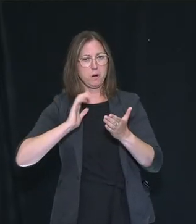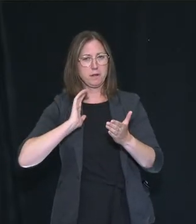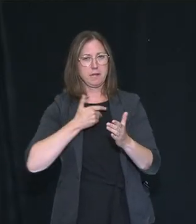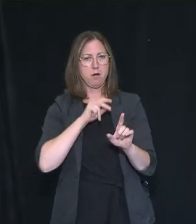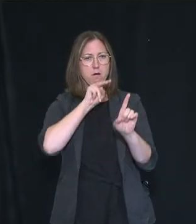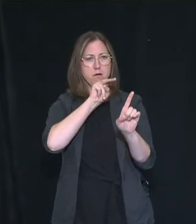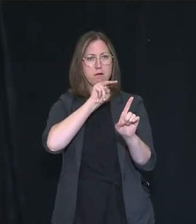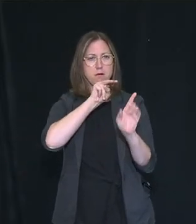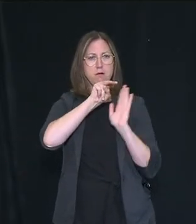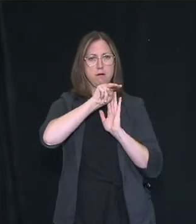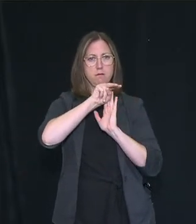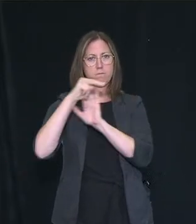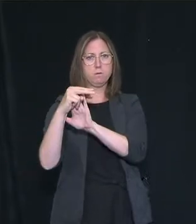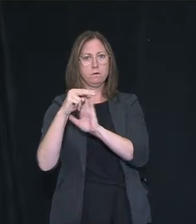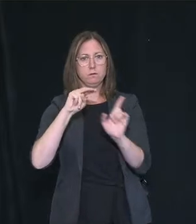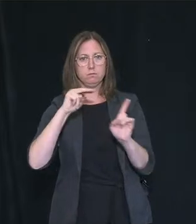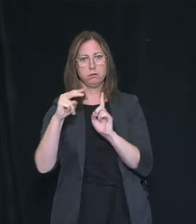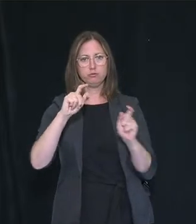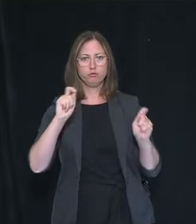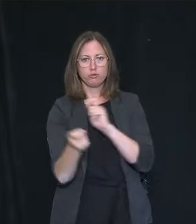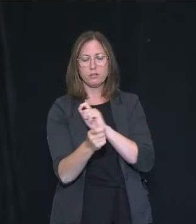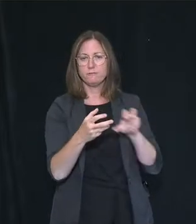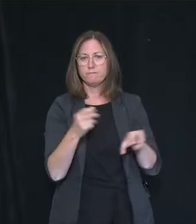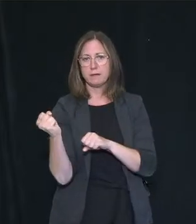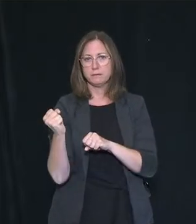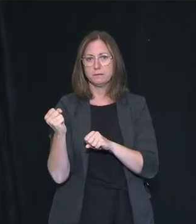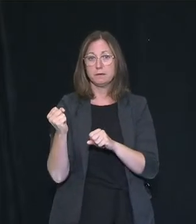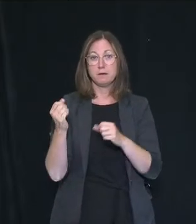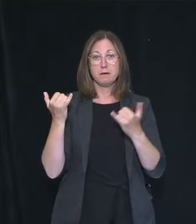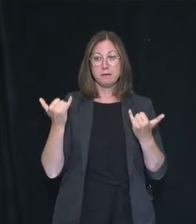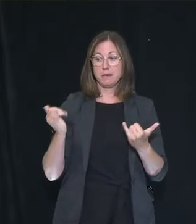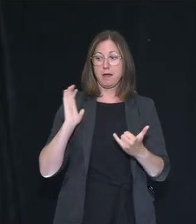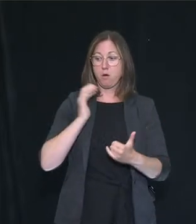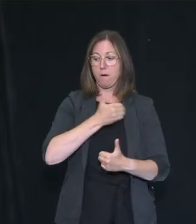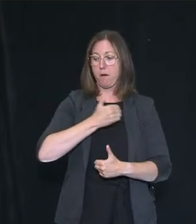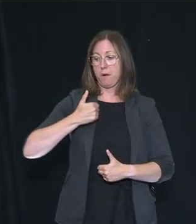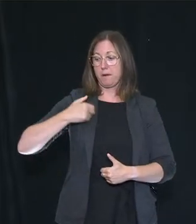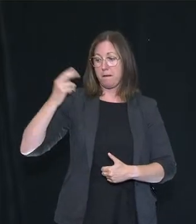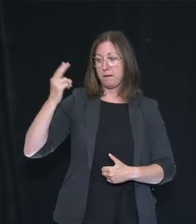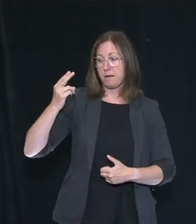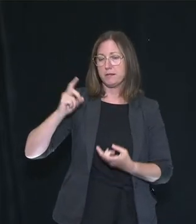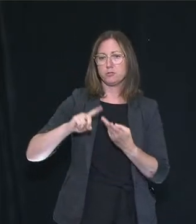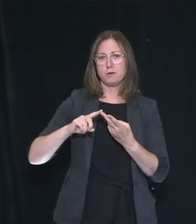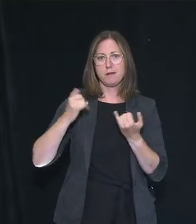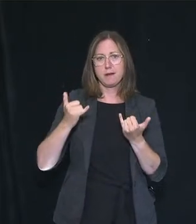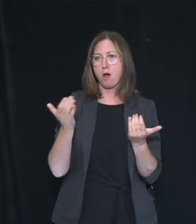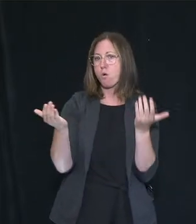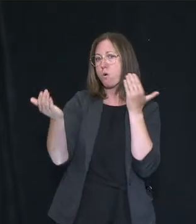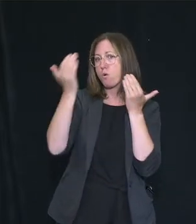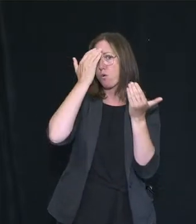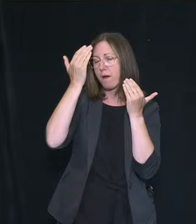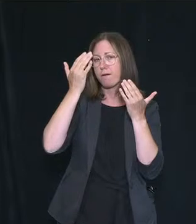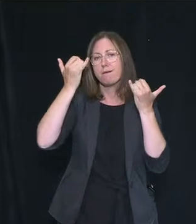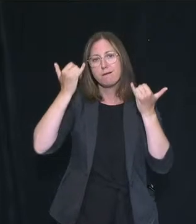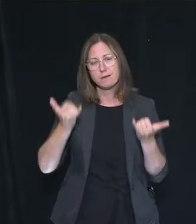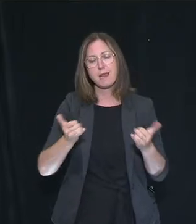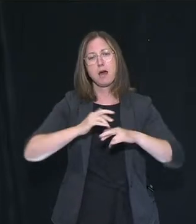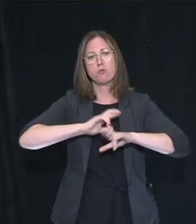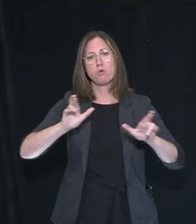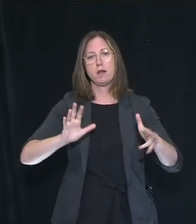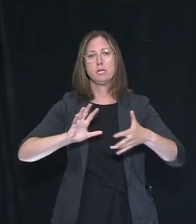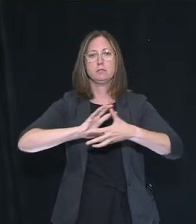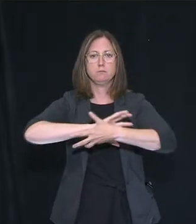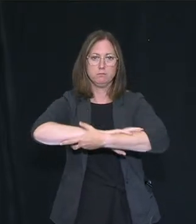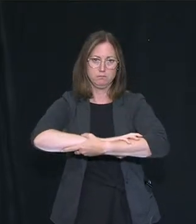thinking. Now is the time in our country's history and consciousness for reconciliation. As